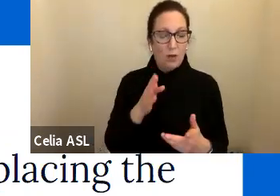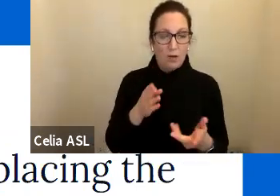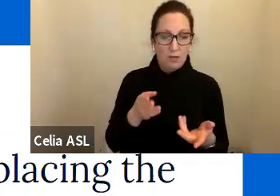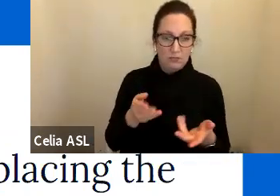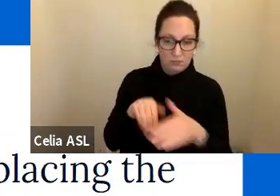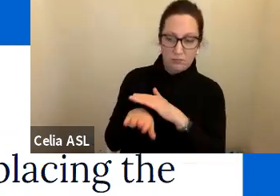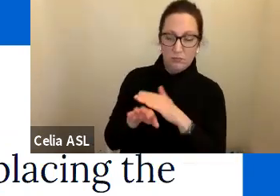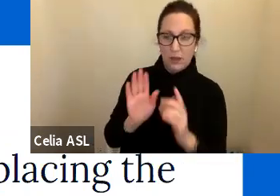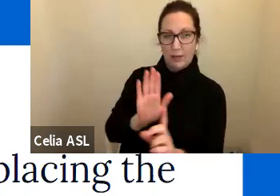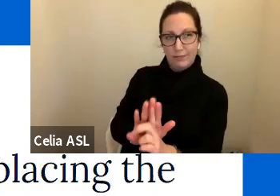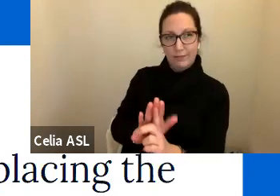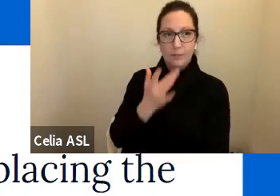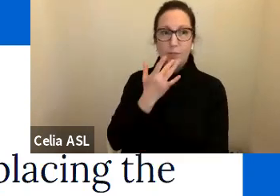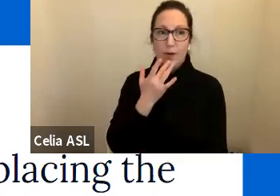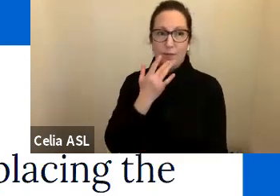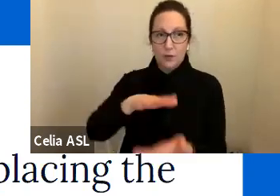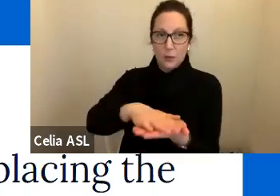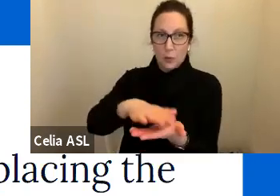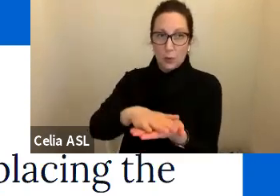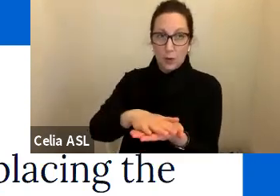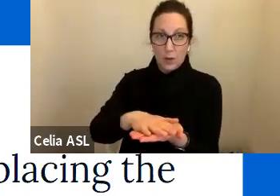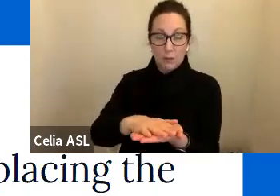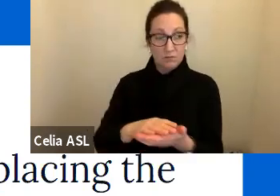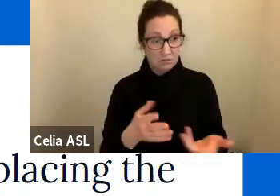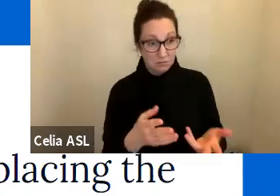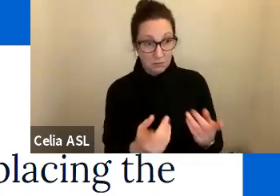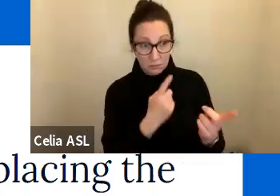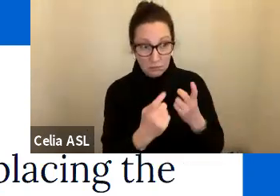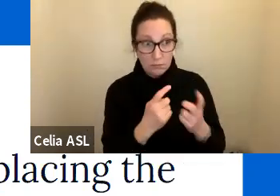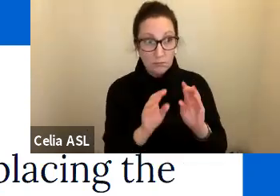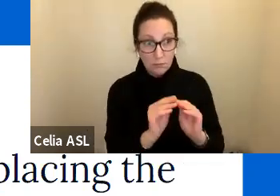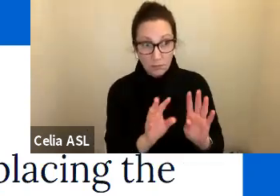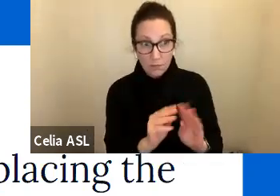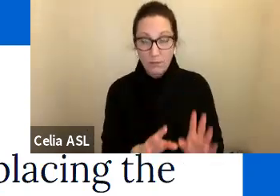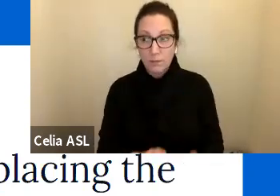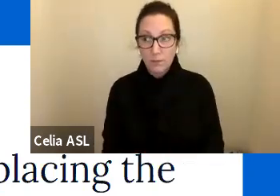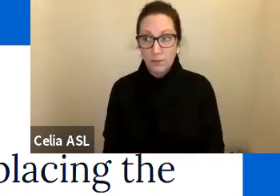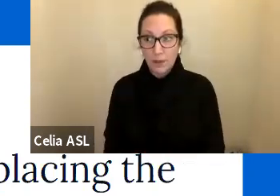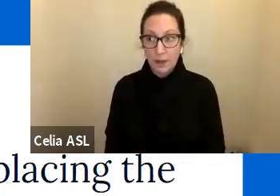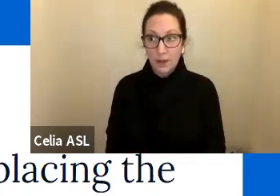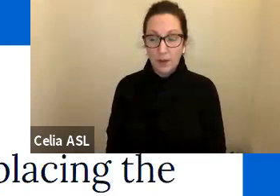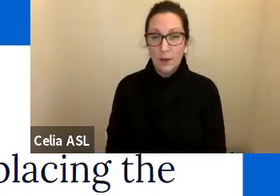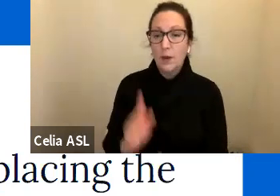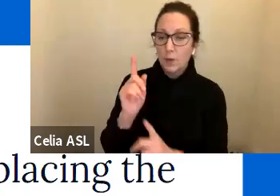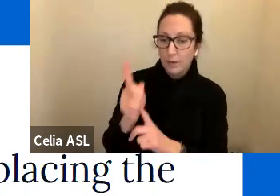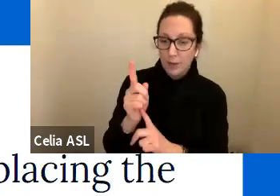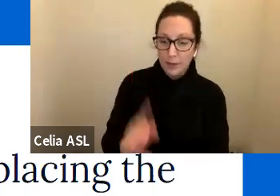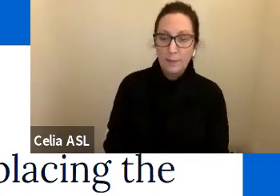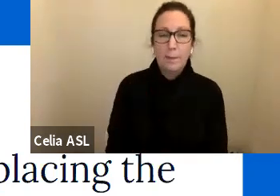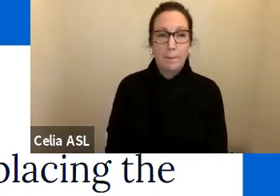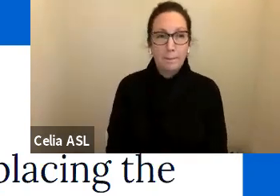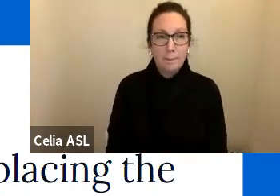I don't know, Madam Chair, if you have any questions on this or any further clarifications. One moment, please.